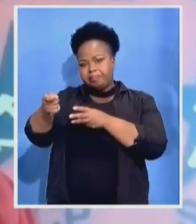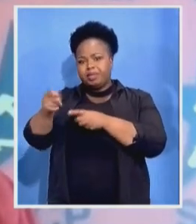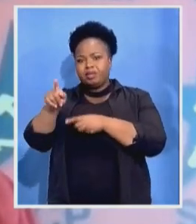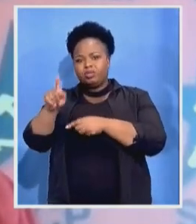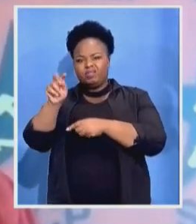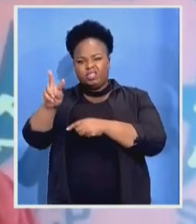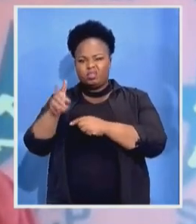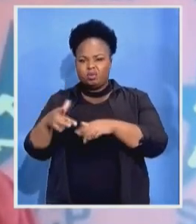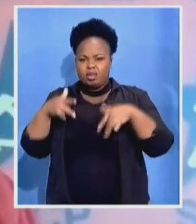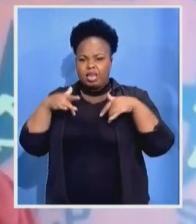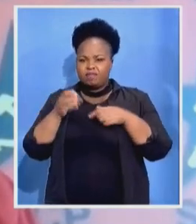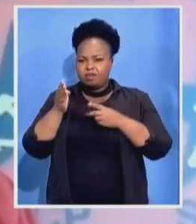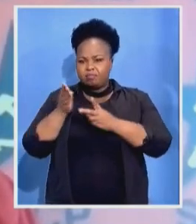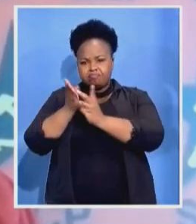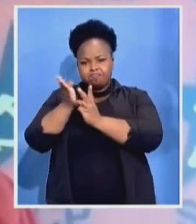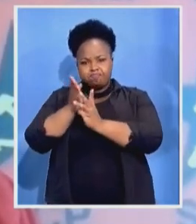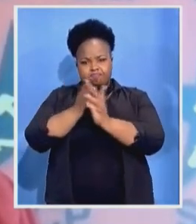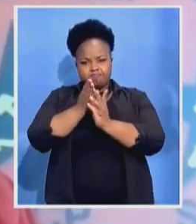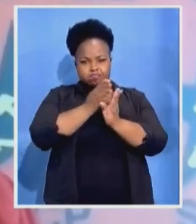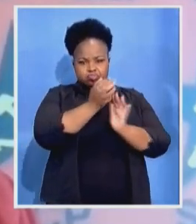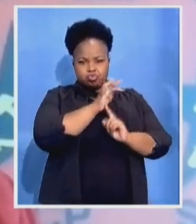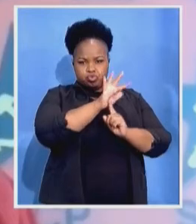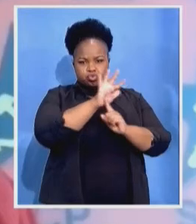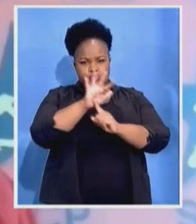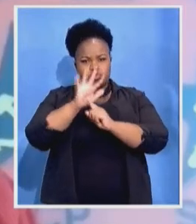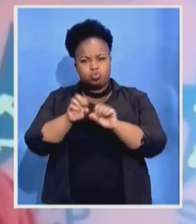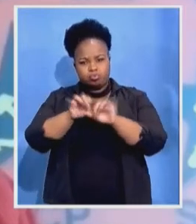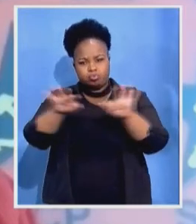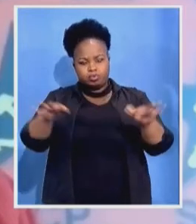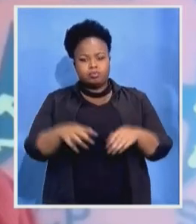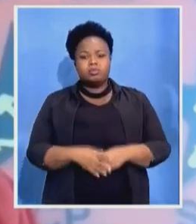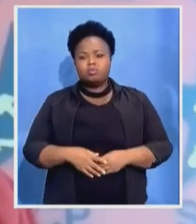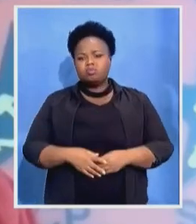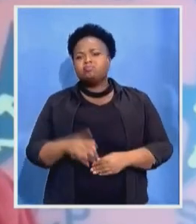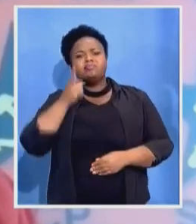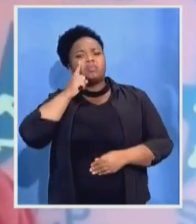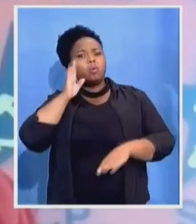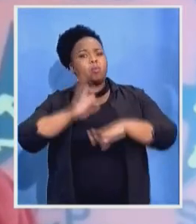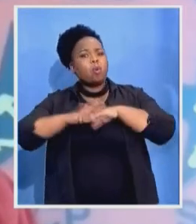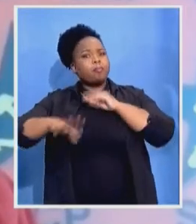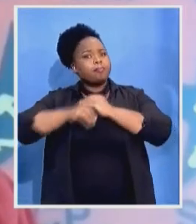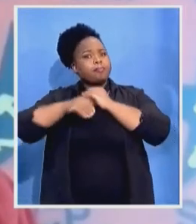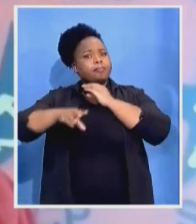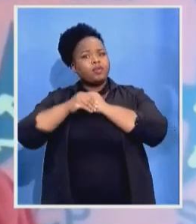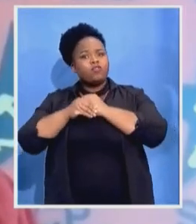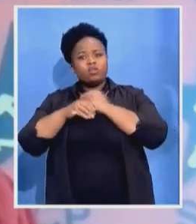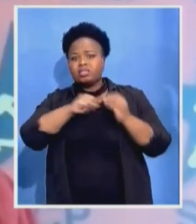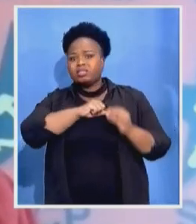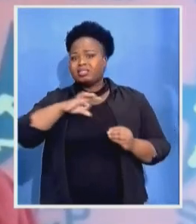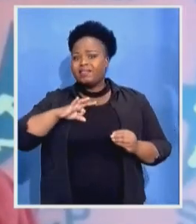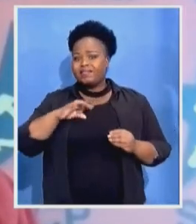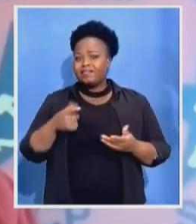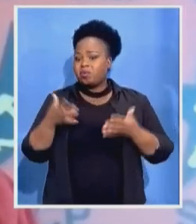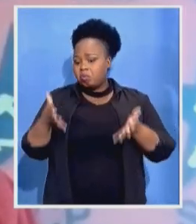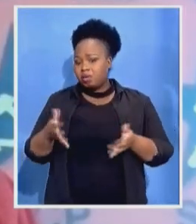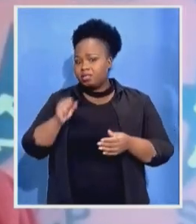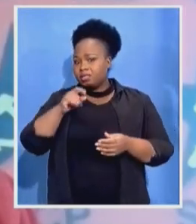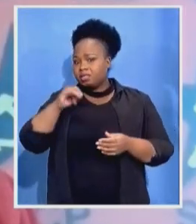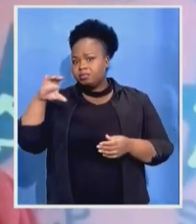from the party office bearers. If there are no additions, I will ask the General Secretary to prepare